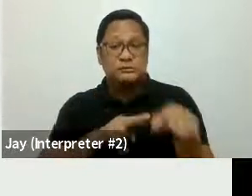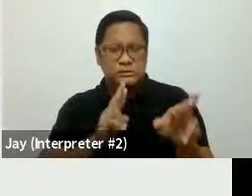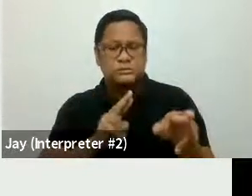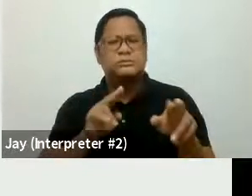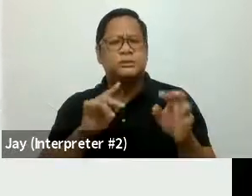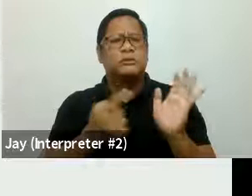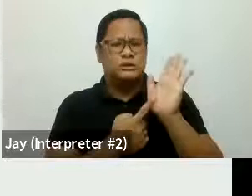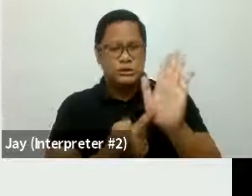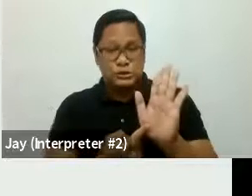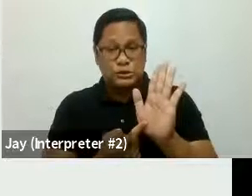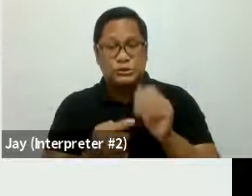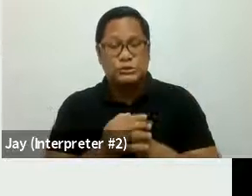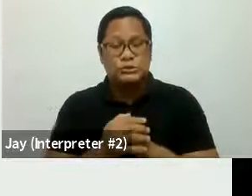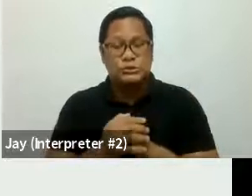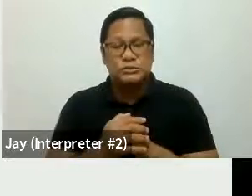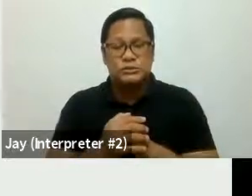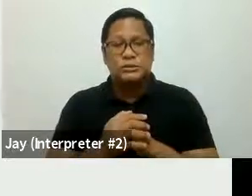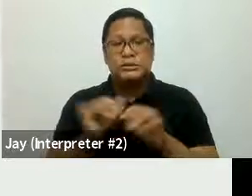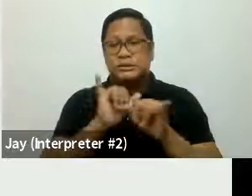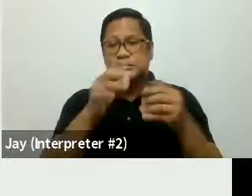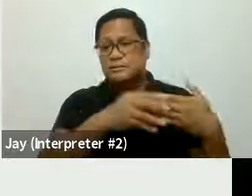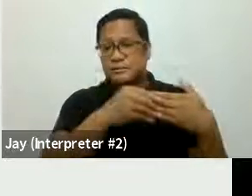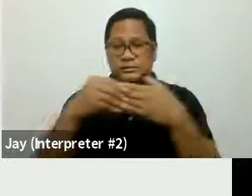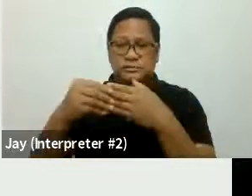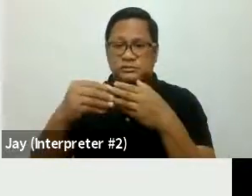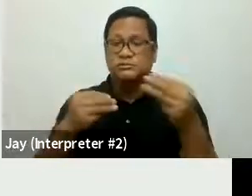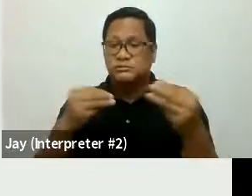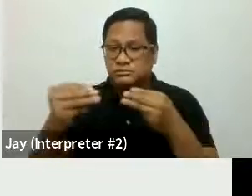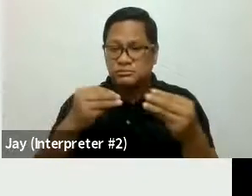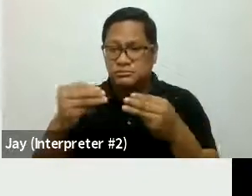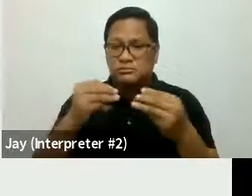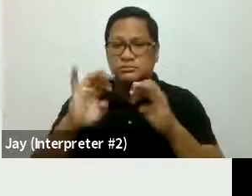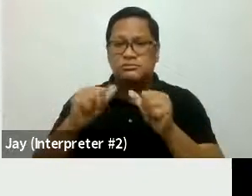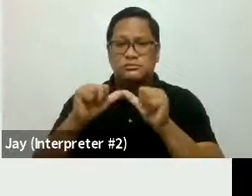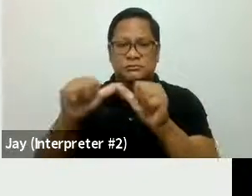apparent why we actually need to actually operationalize how this is going.